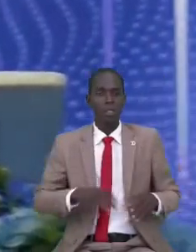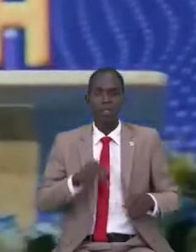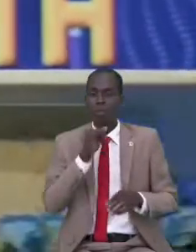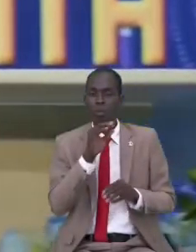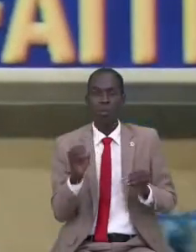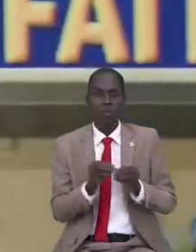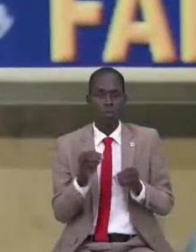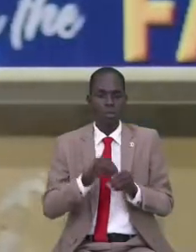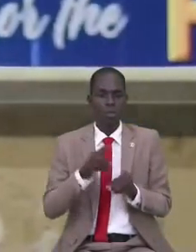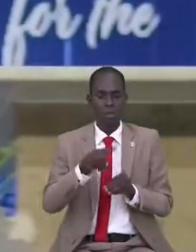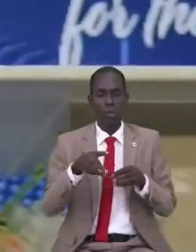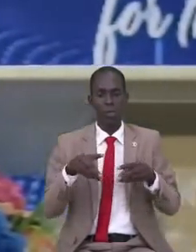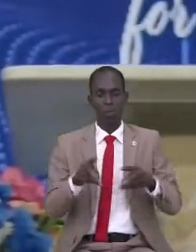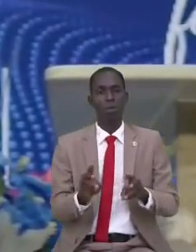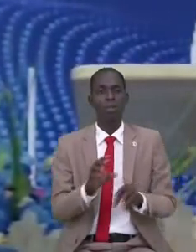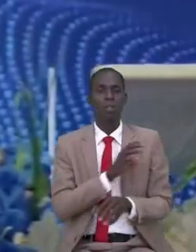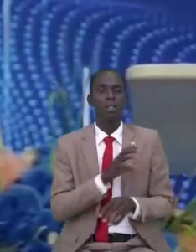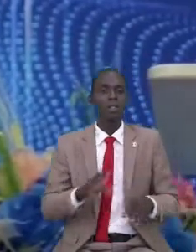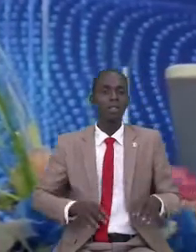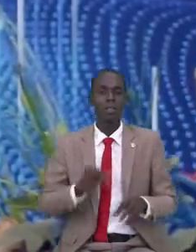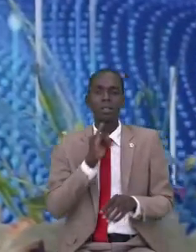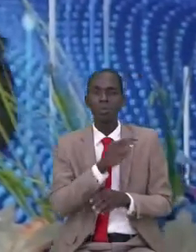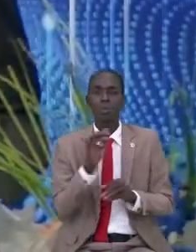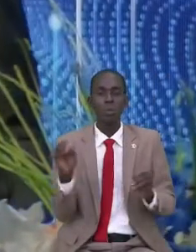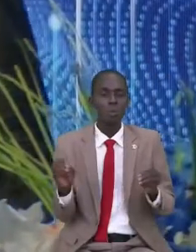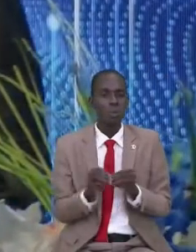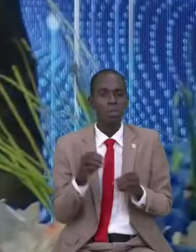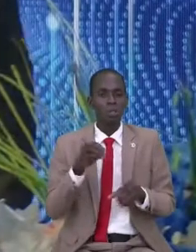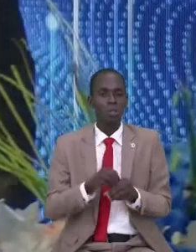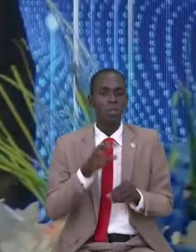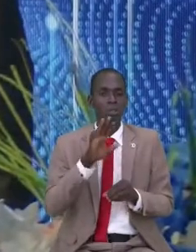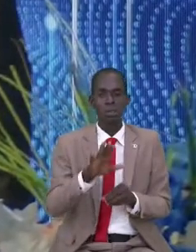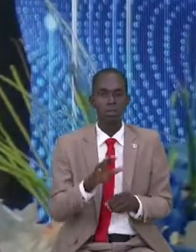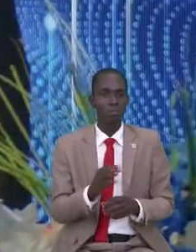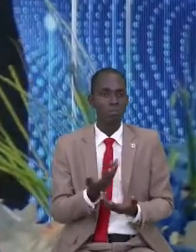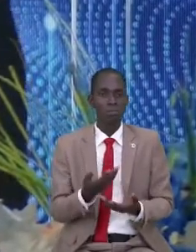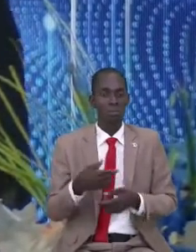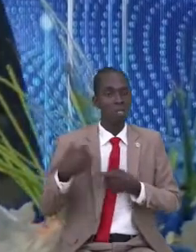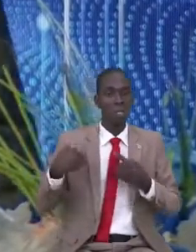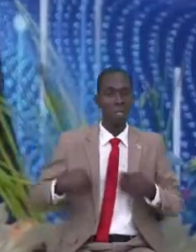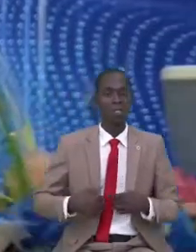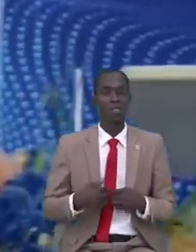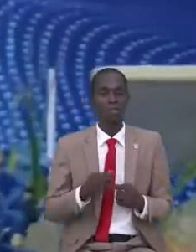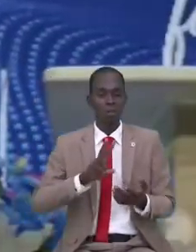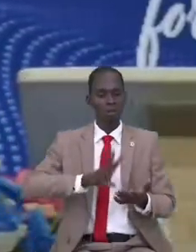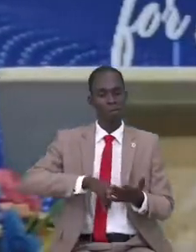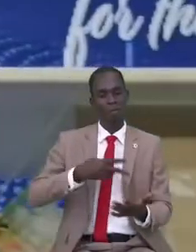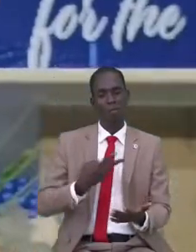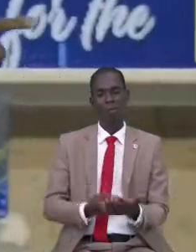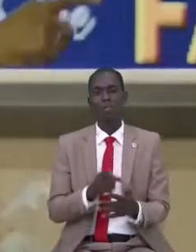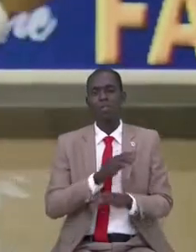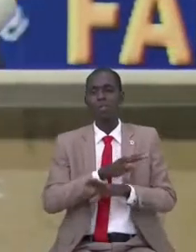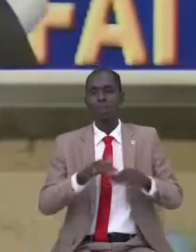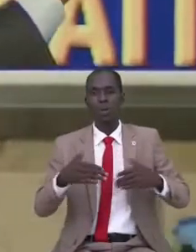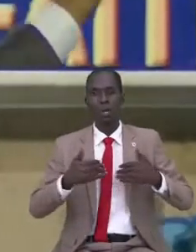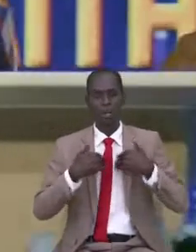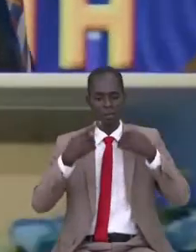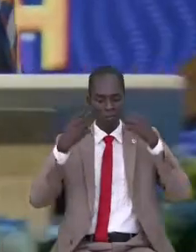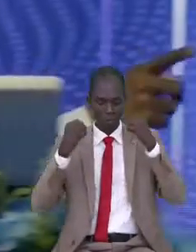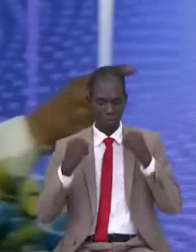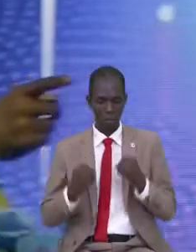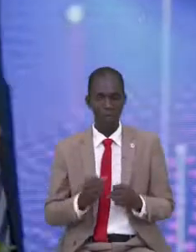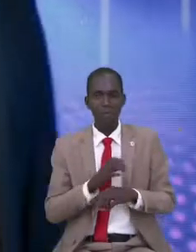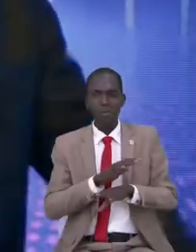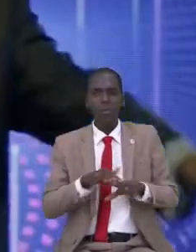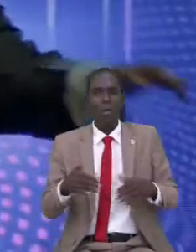way, and Christ is not in their embrace, falling. They do not have the strength, and they do